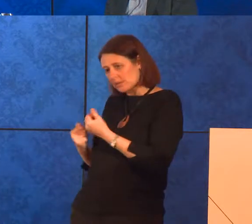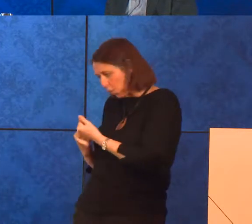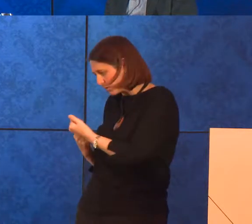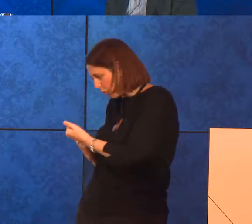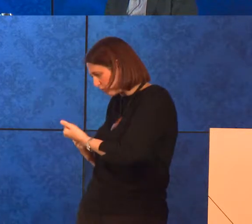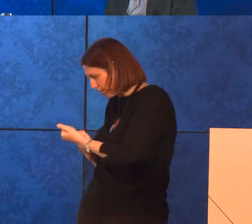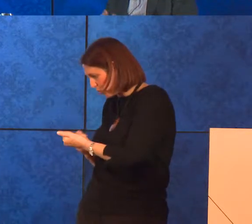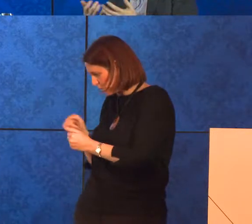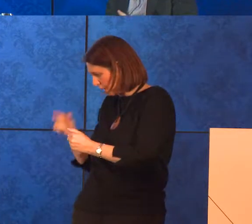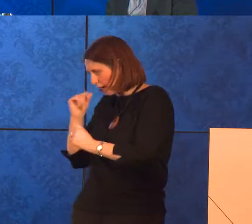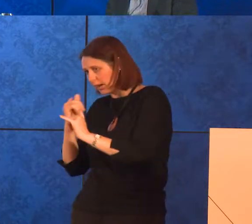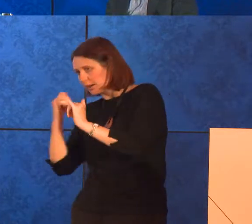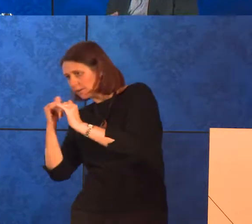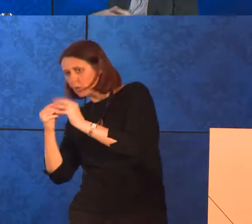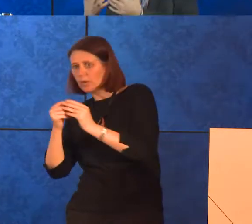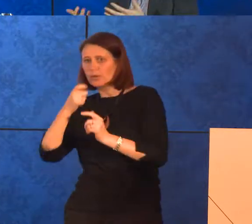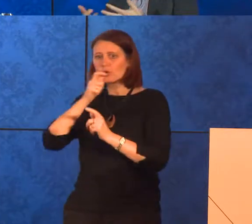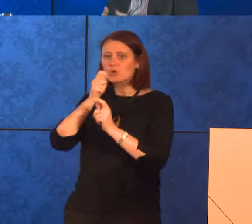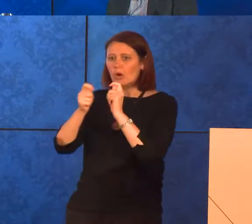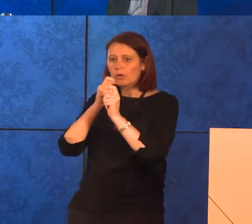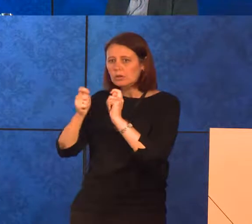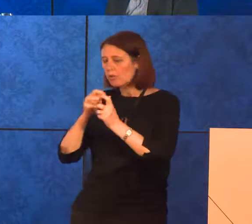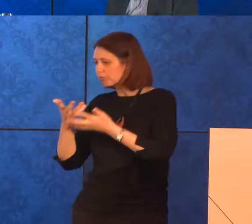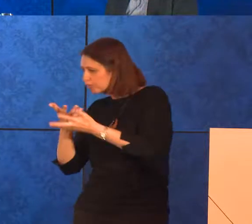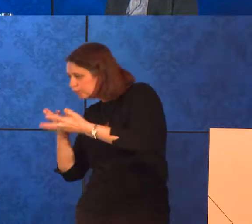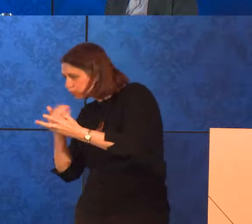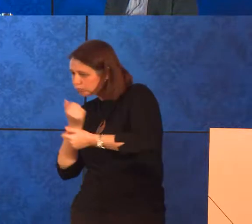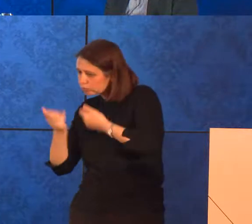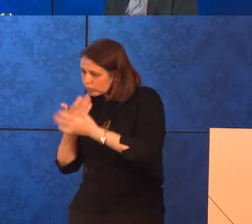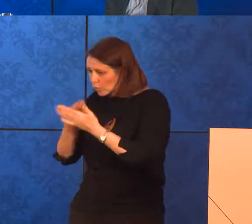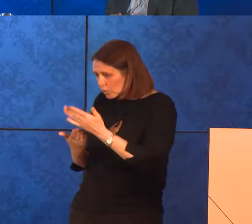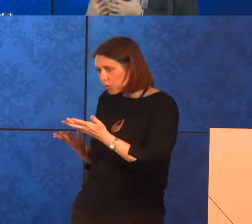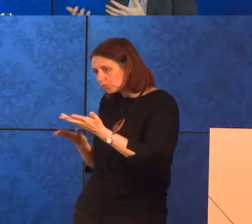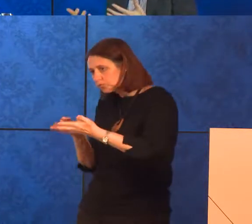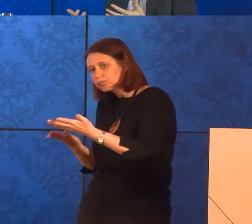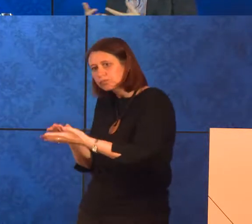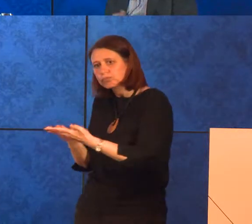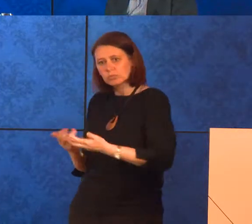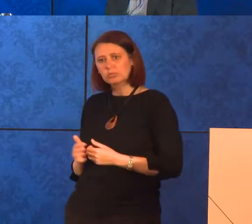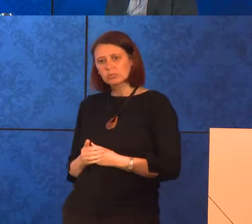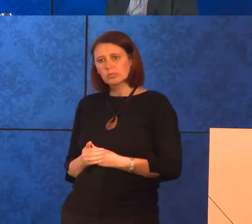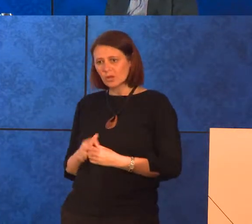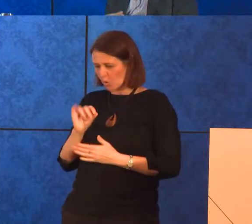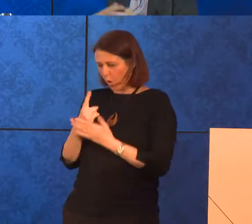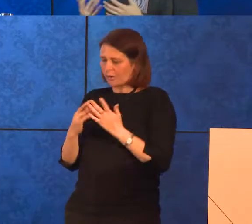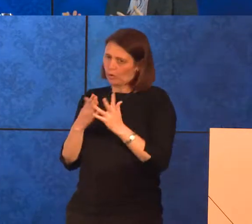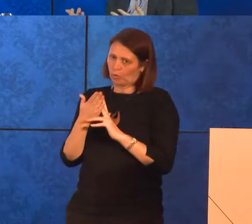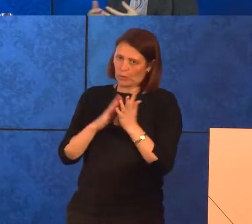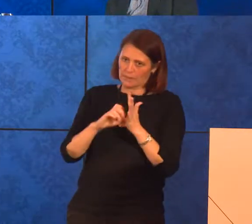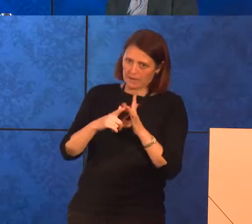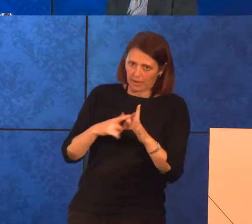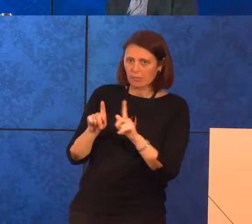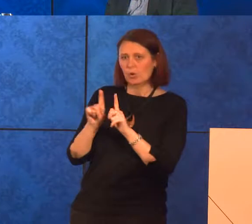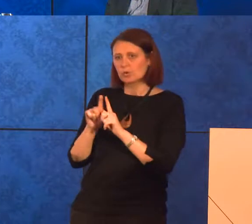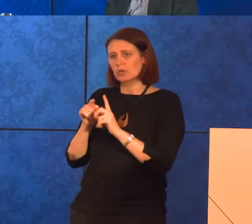to be interviewed by journalists and have their stories told, and also not just through the media, but directly